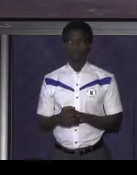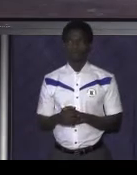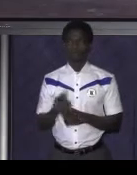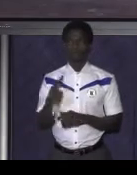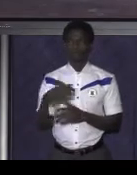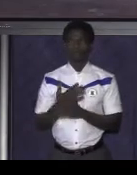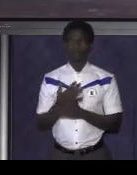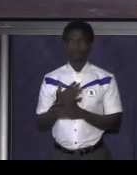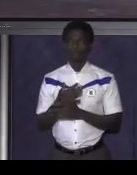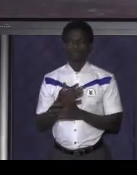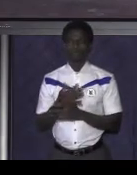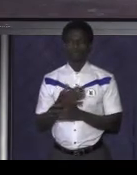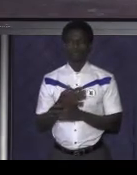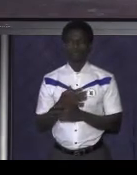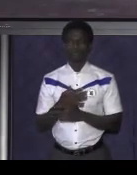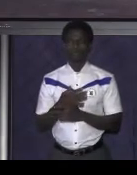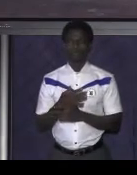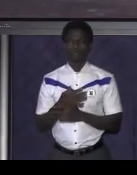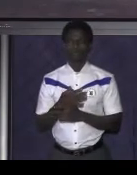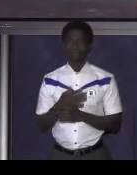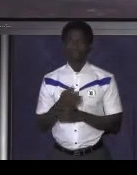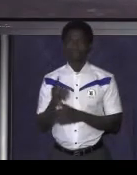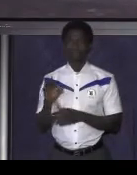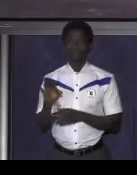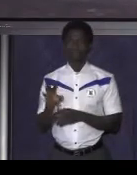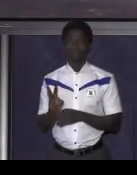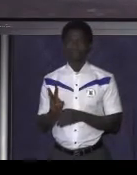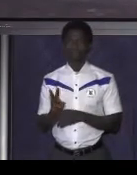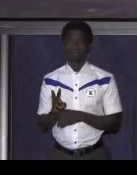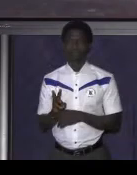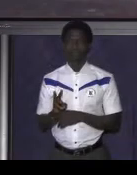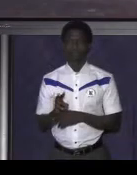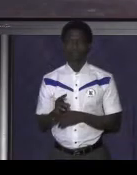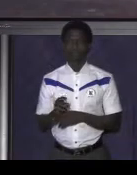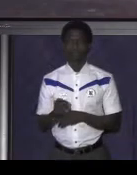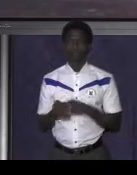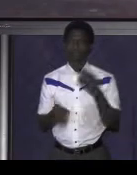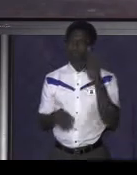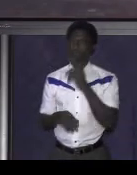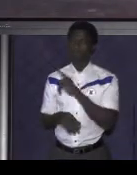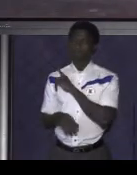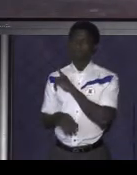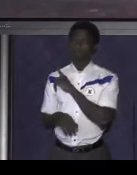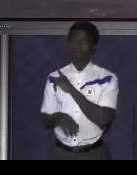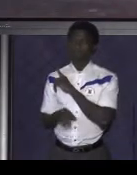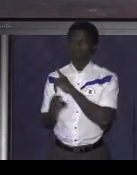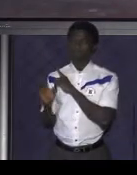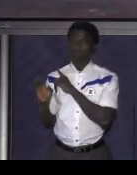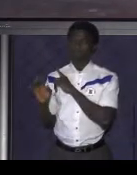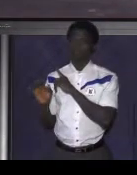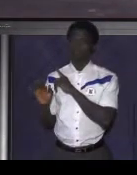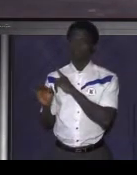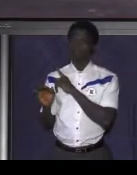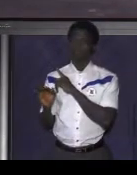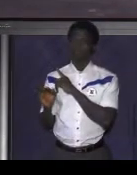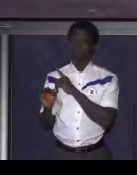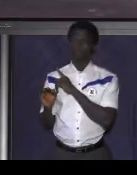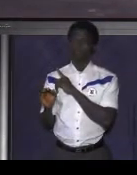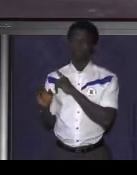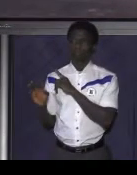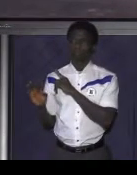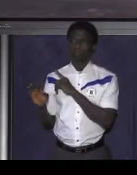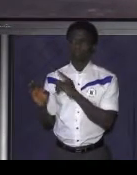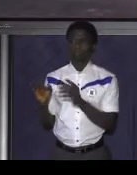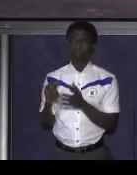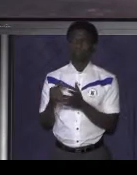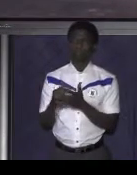2 goes here. 2 goes in 196. 2 goes in 19, 9 times remaining 1. 2 goes in 16,